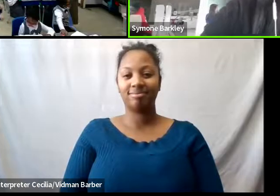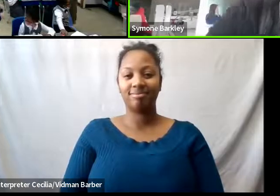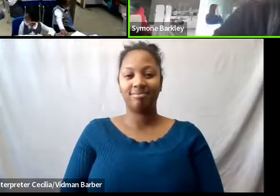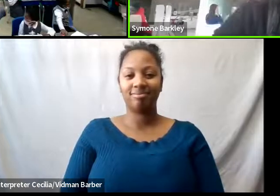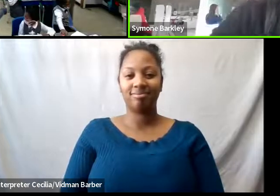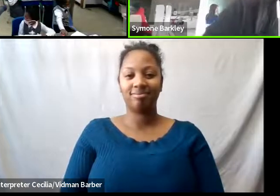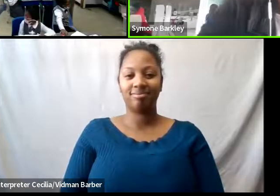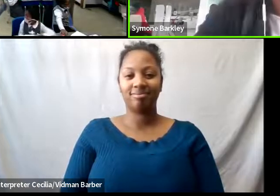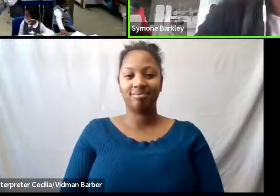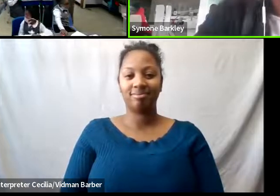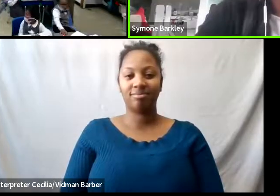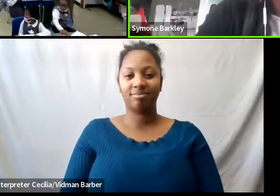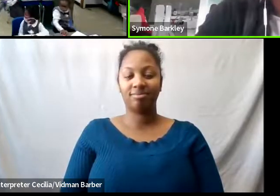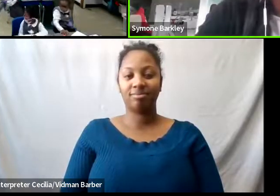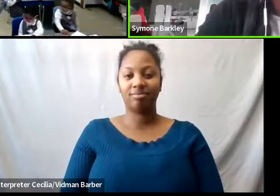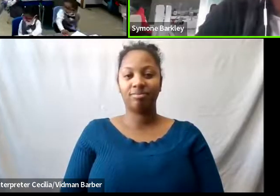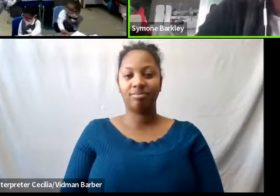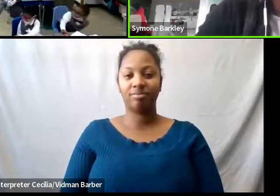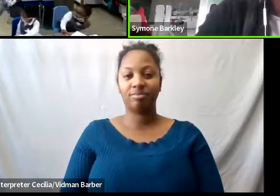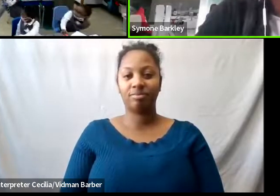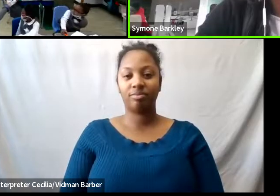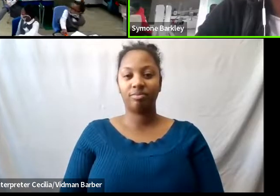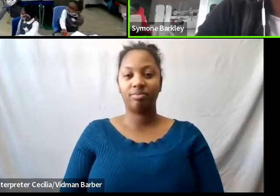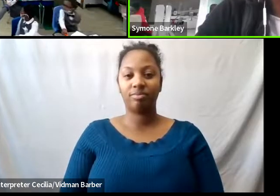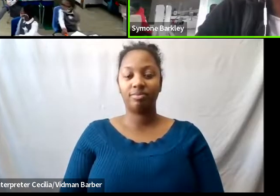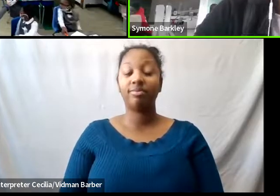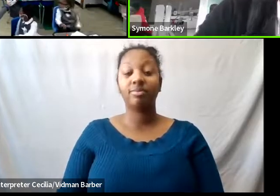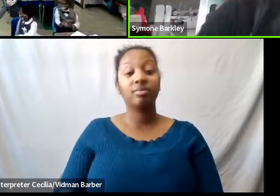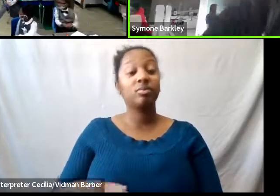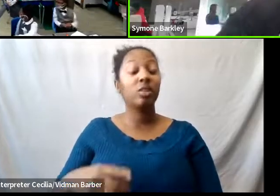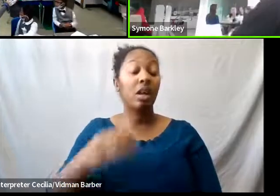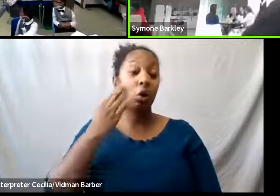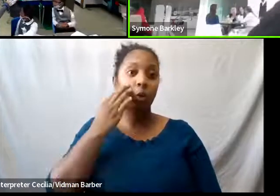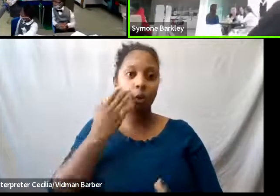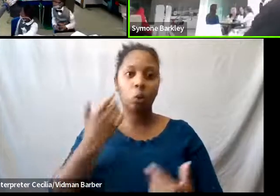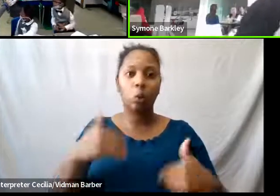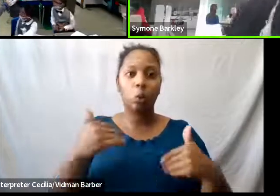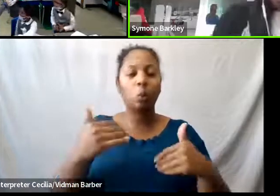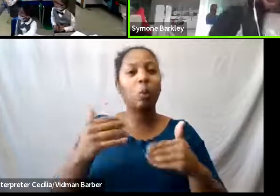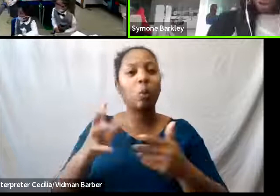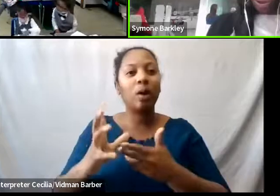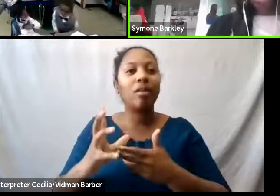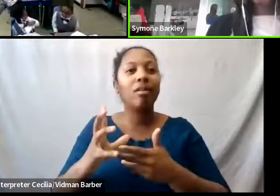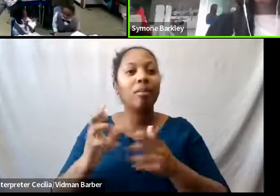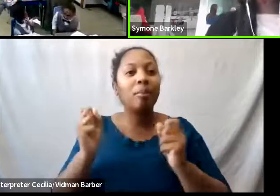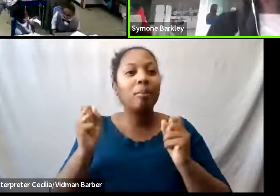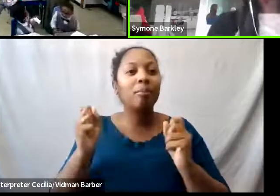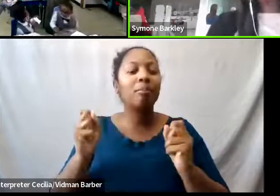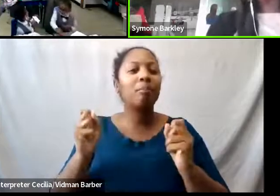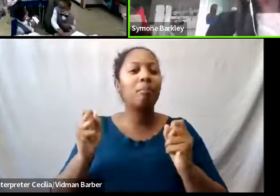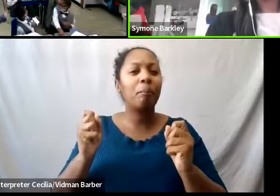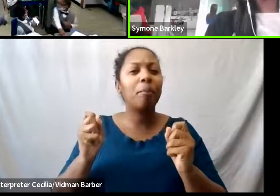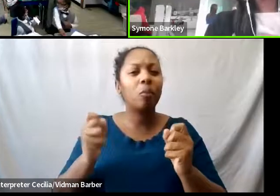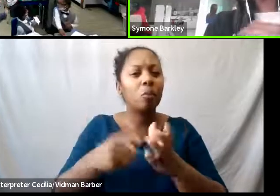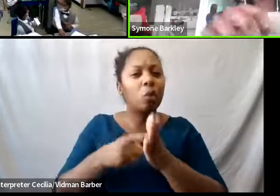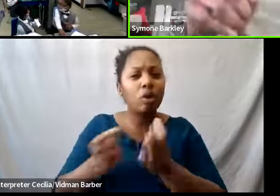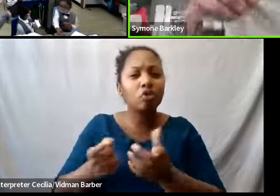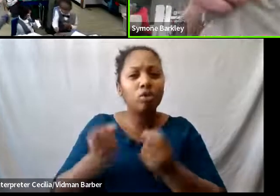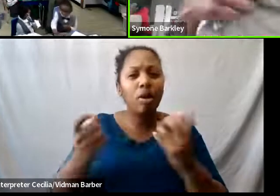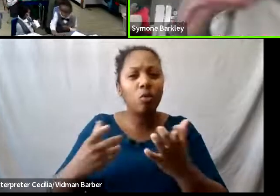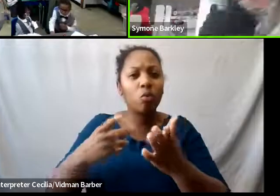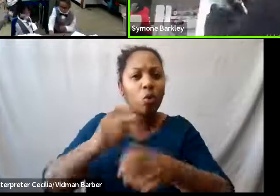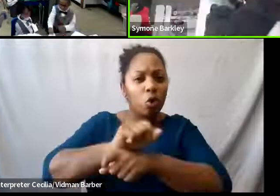This is an involved activity, but it's very cool. I use my reusable bag. I actually have another one right here that I've already